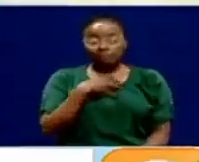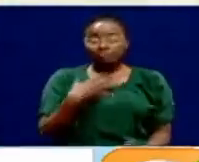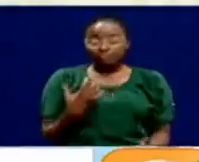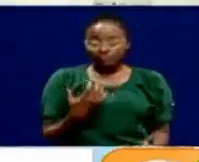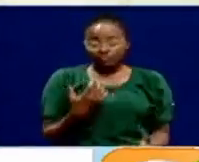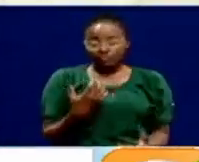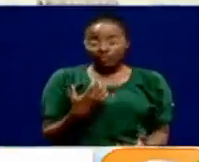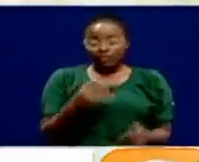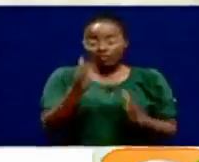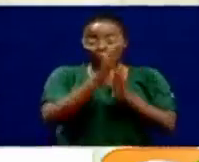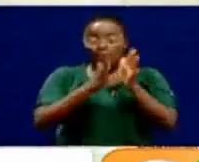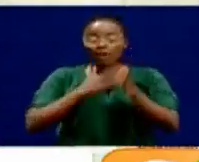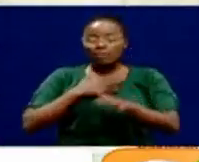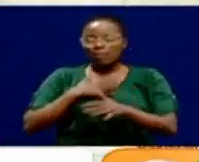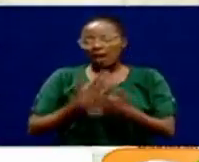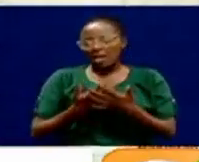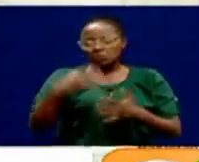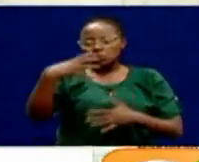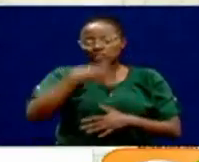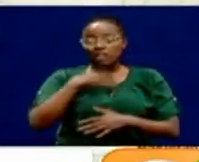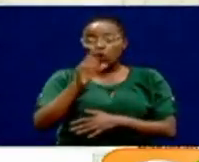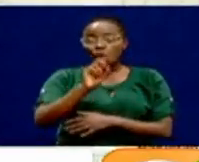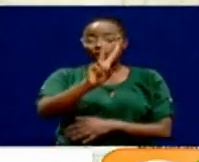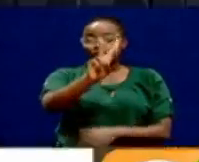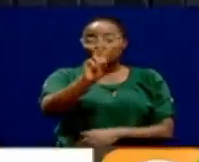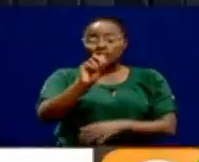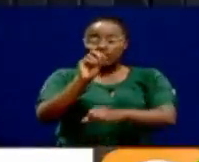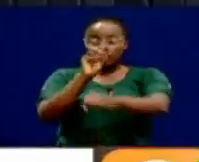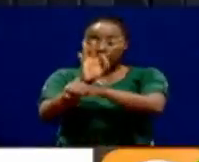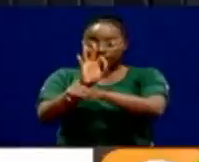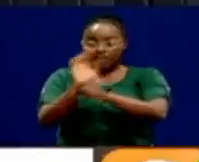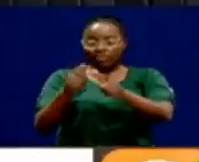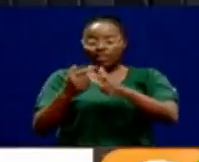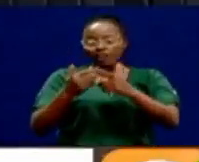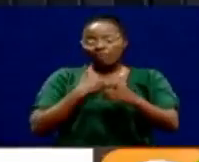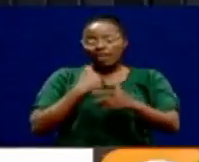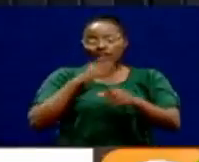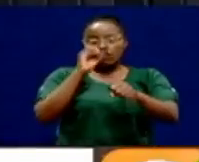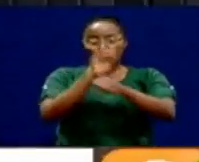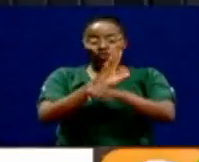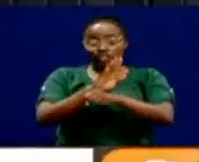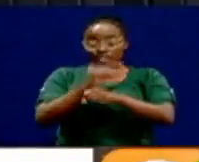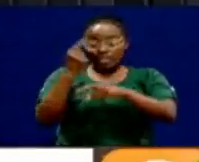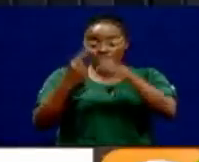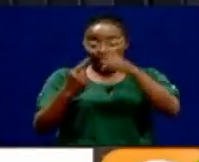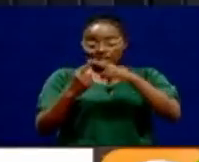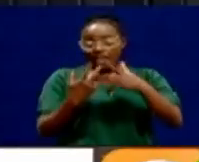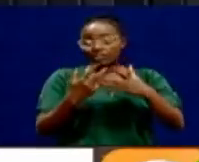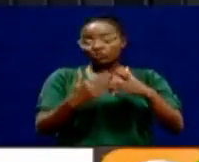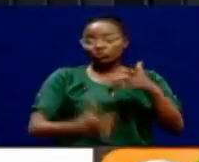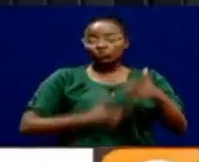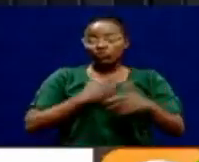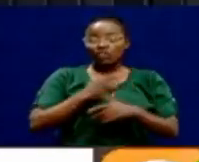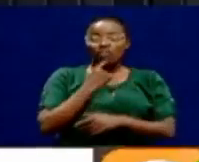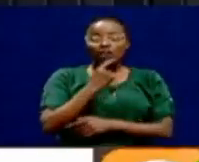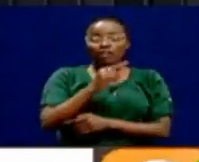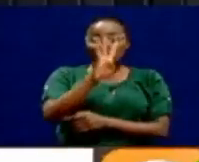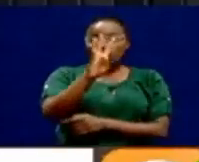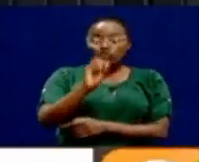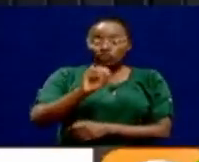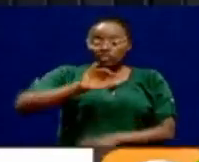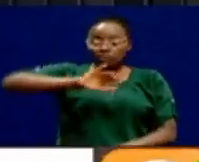my plan was to retire in 2013. That gave me 14 years to visit the